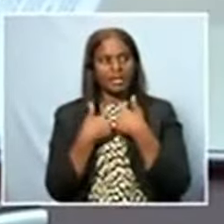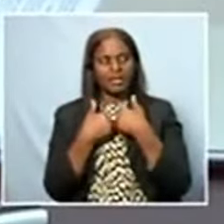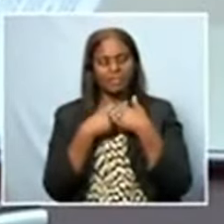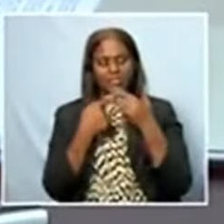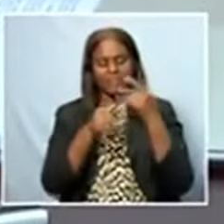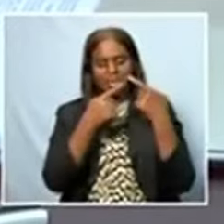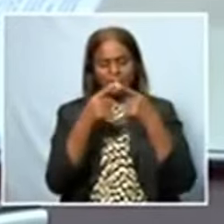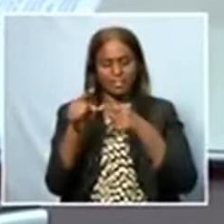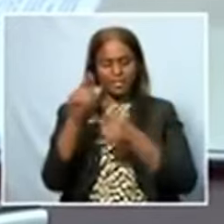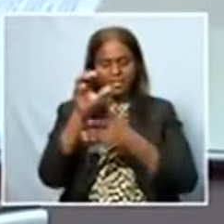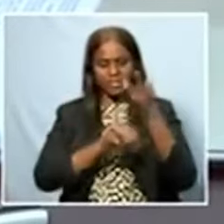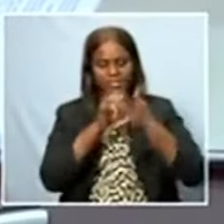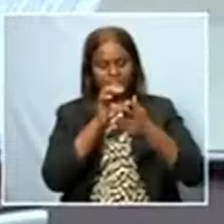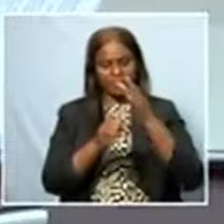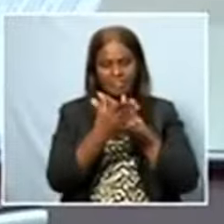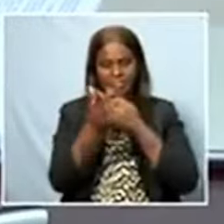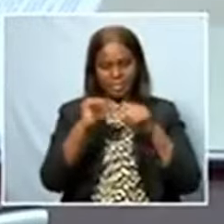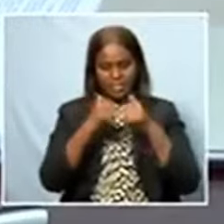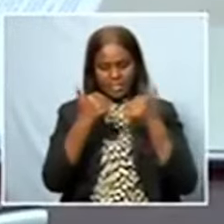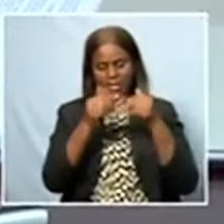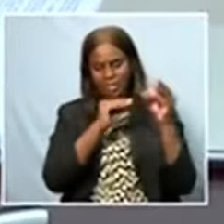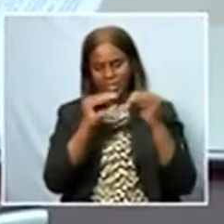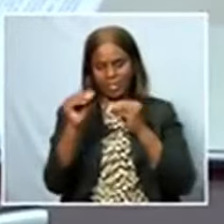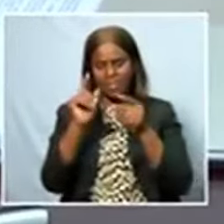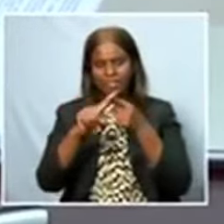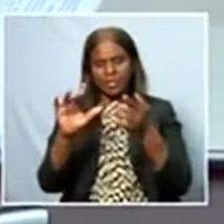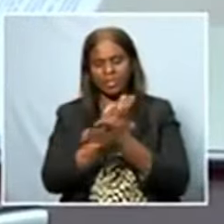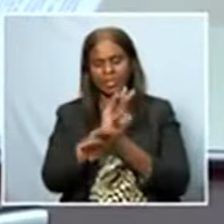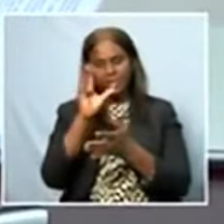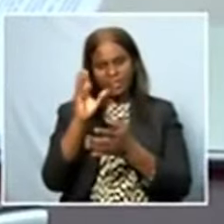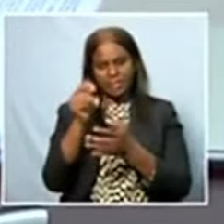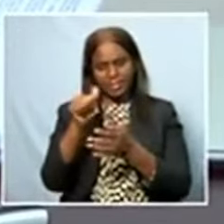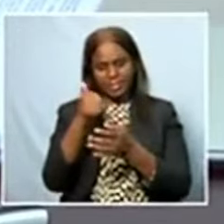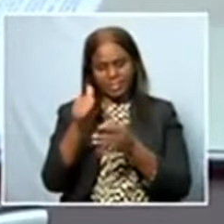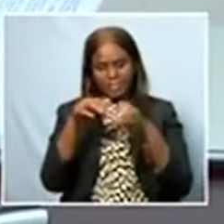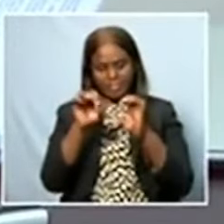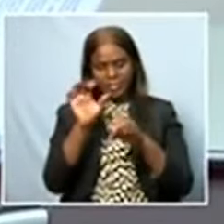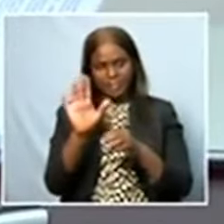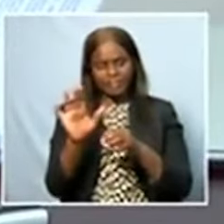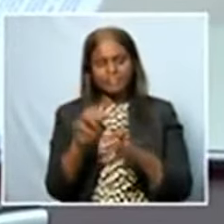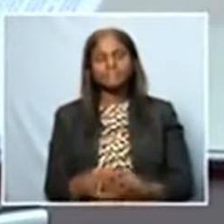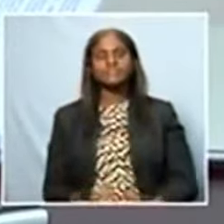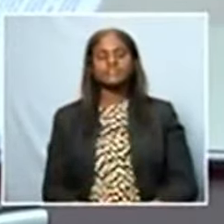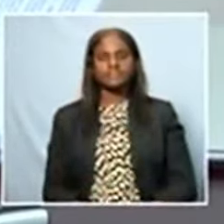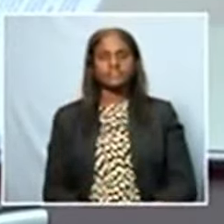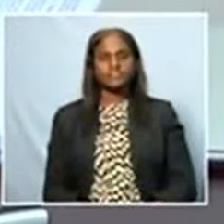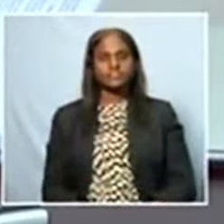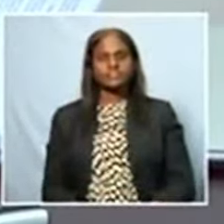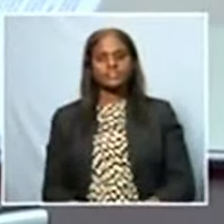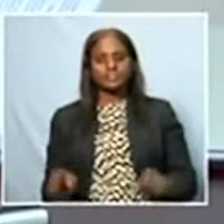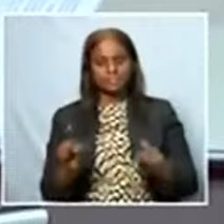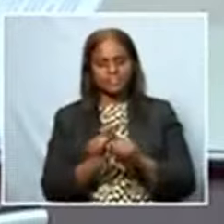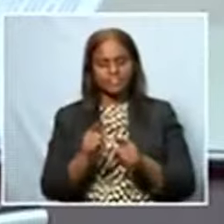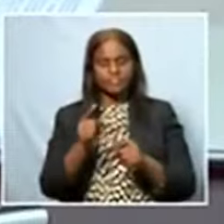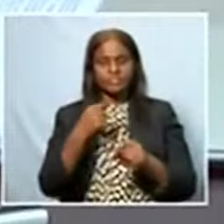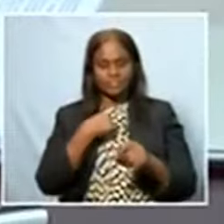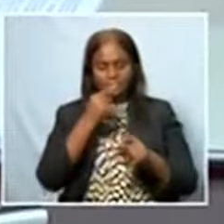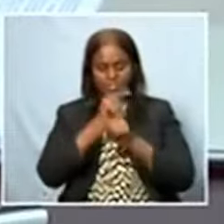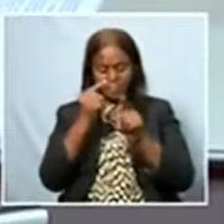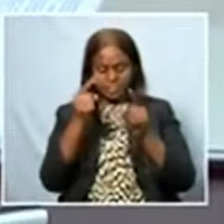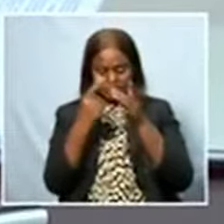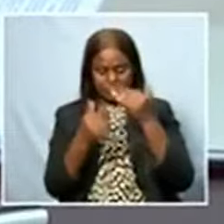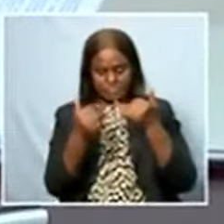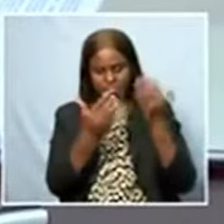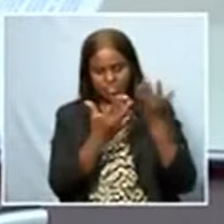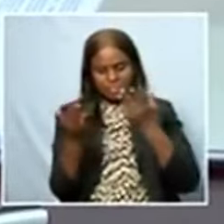various clauses there. When we go to page 10, we continue. And I may just bring